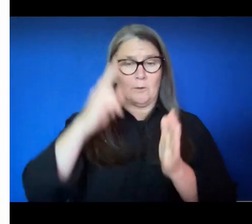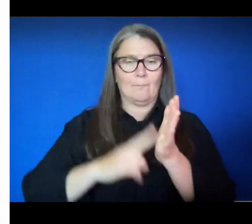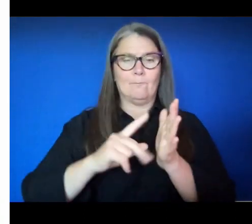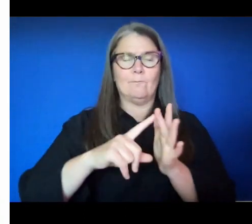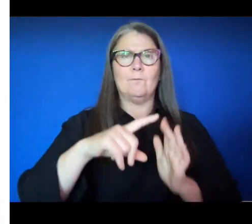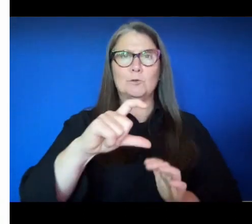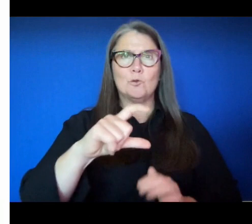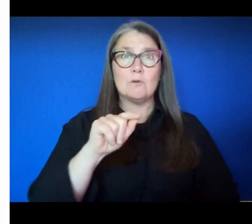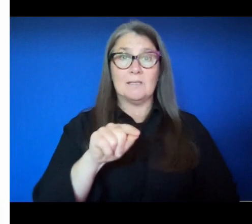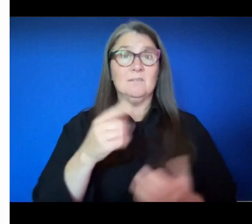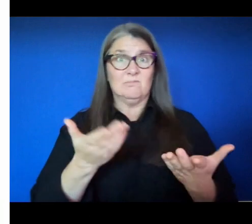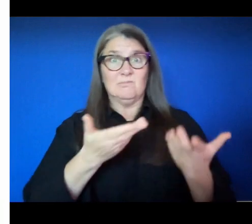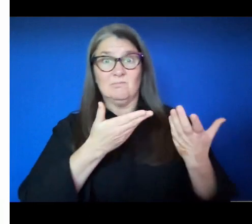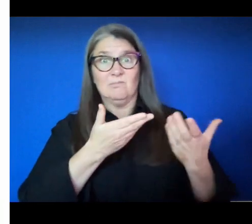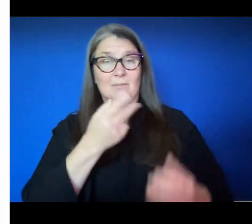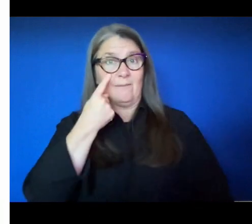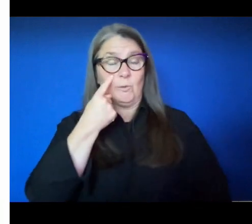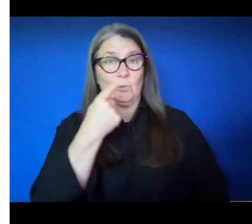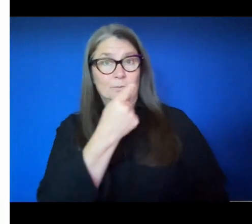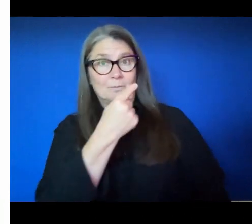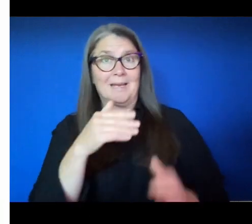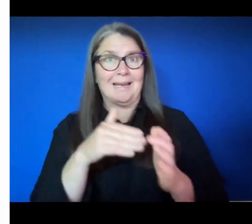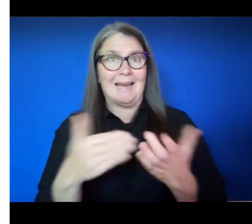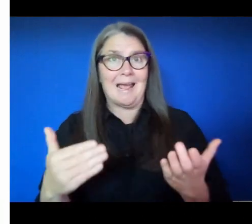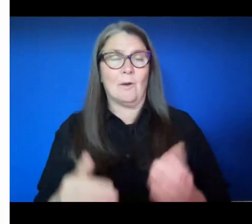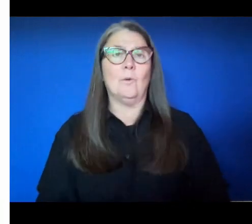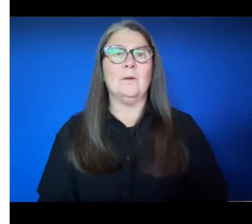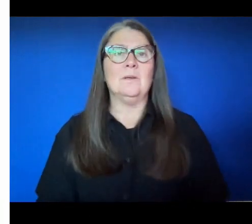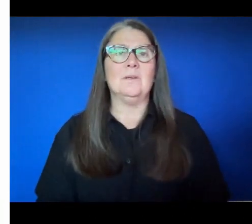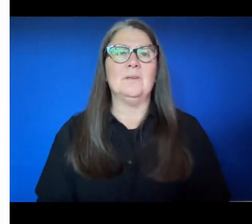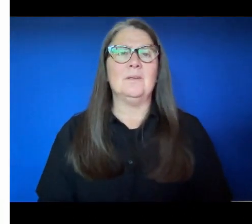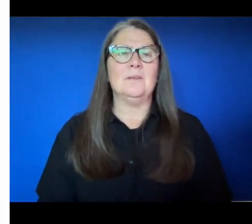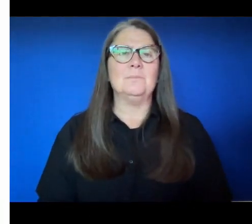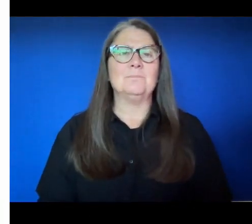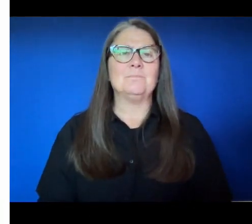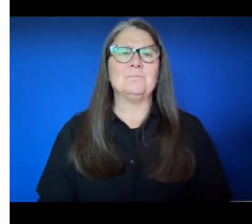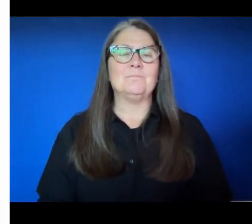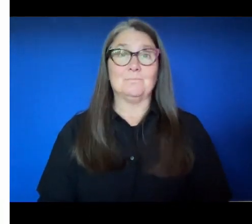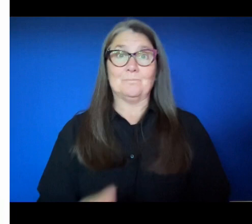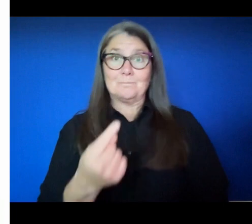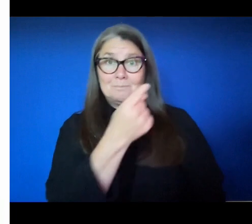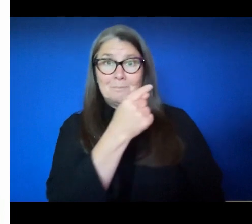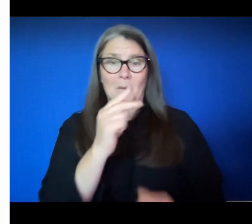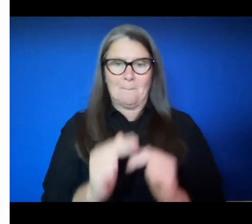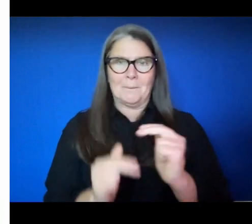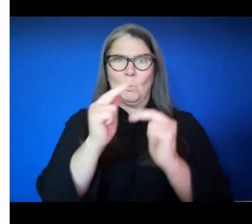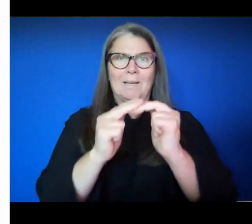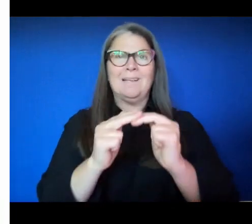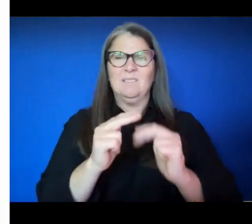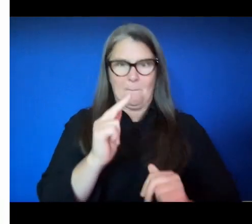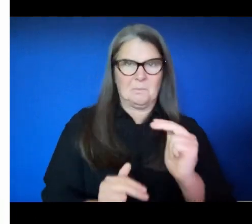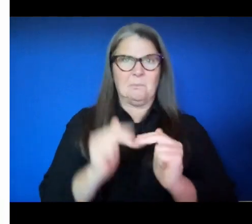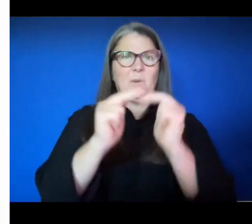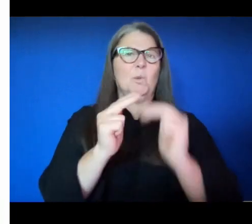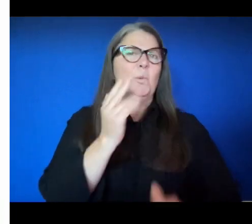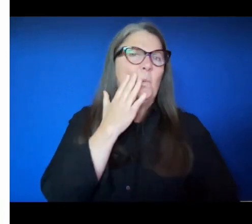it is. So this building was erected in the 1850s, and I guess I